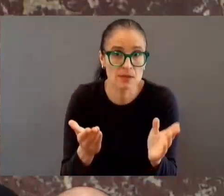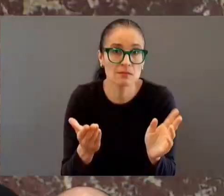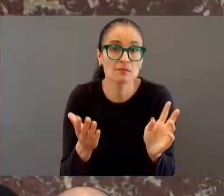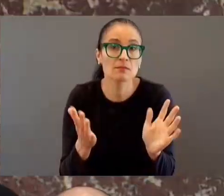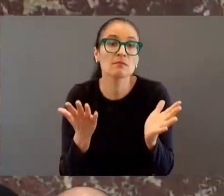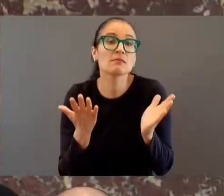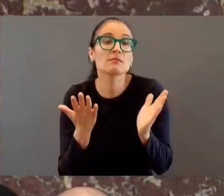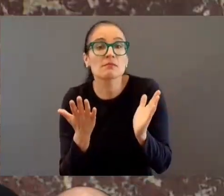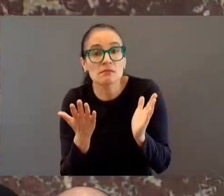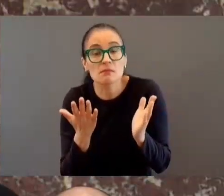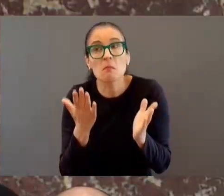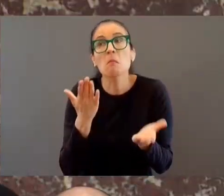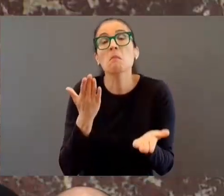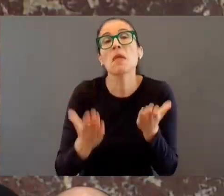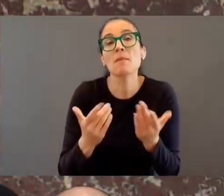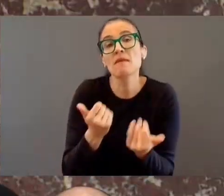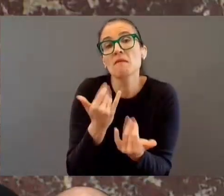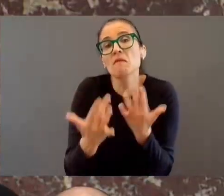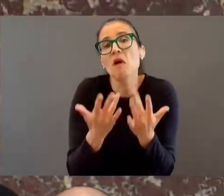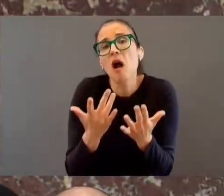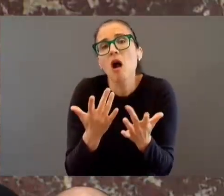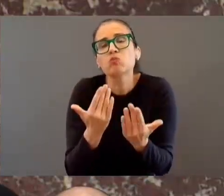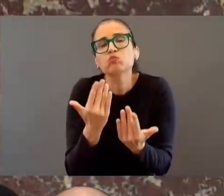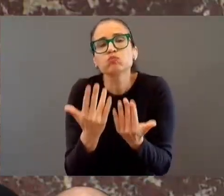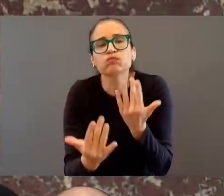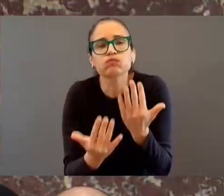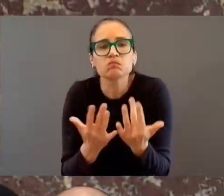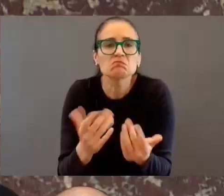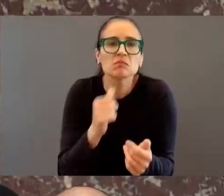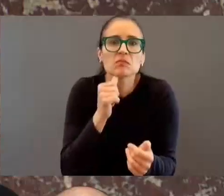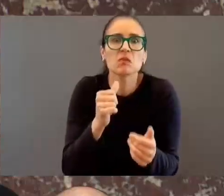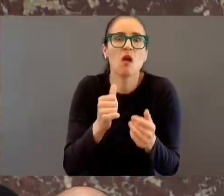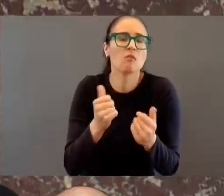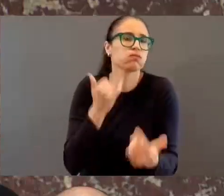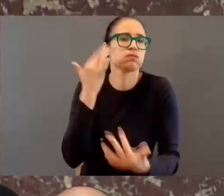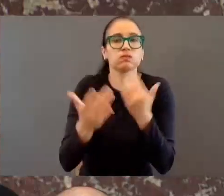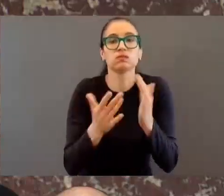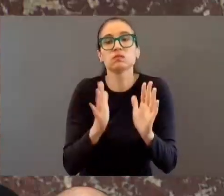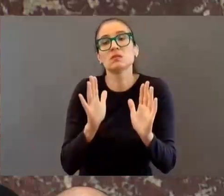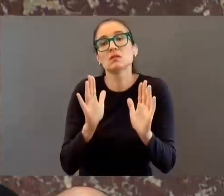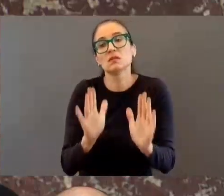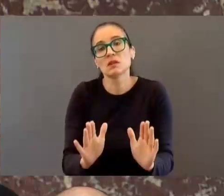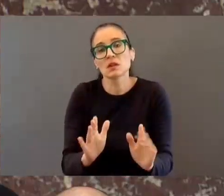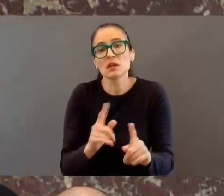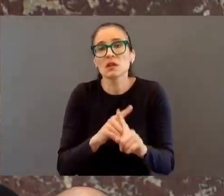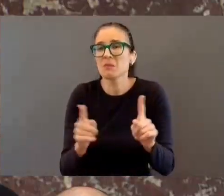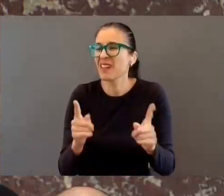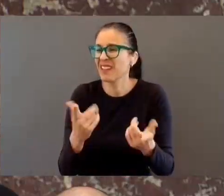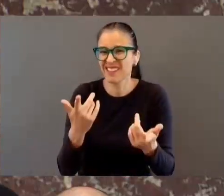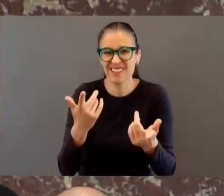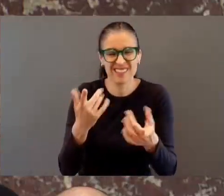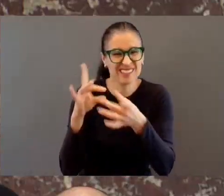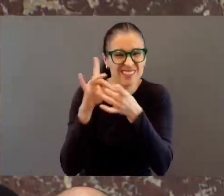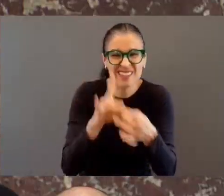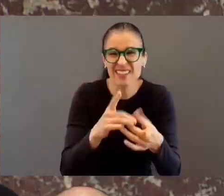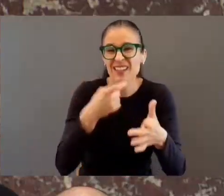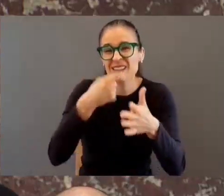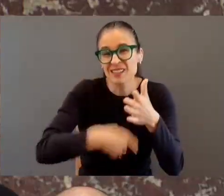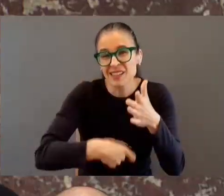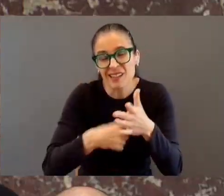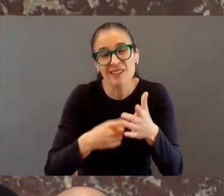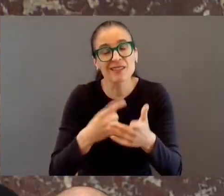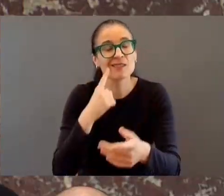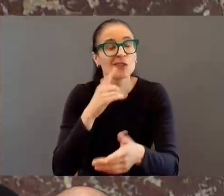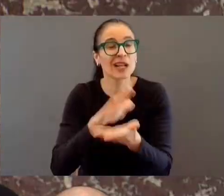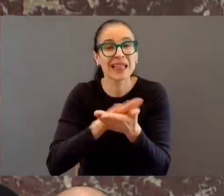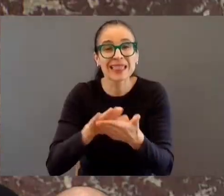of the other battles on tariffs or on clean energy, we are not winning this battle. We know we're not doing enough because